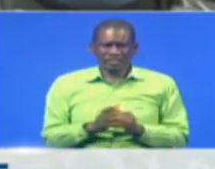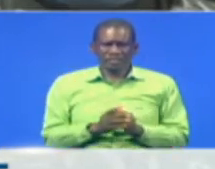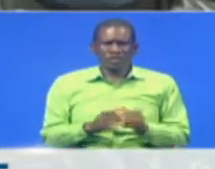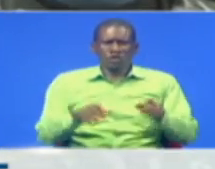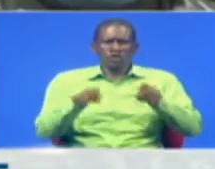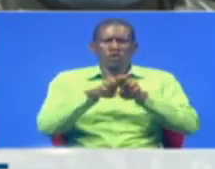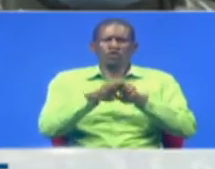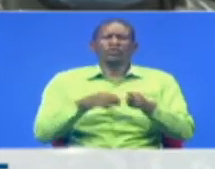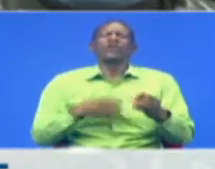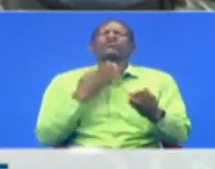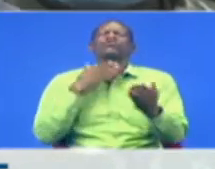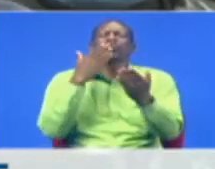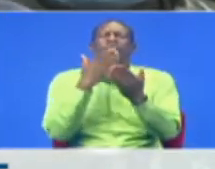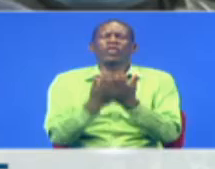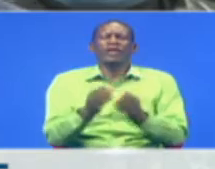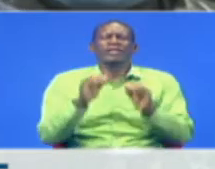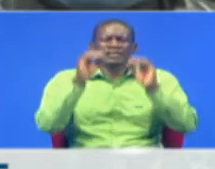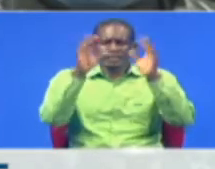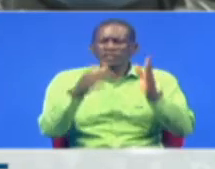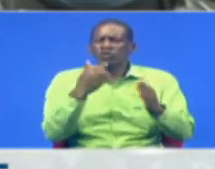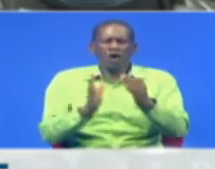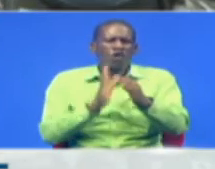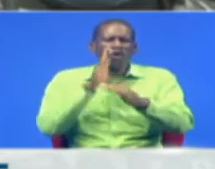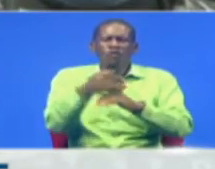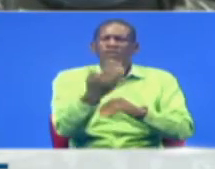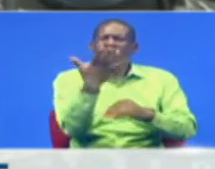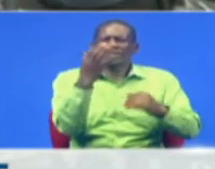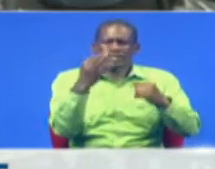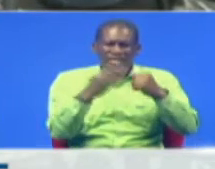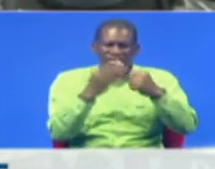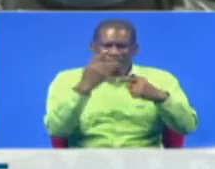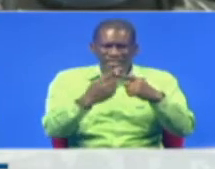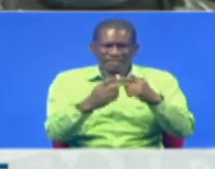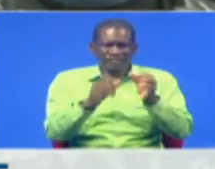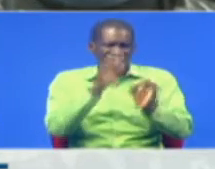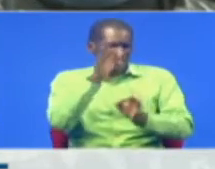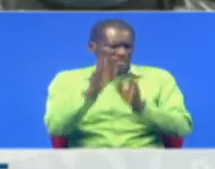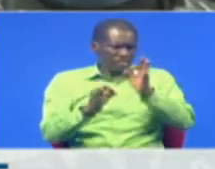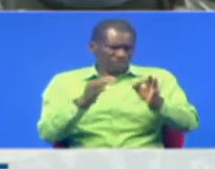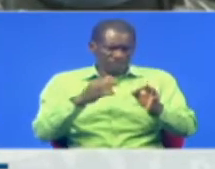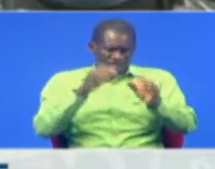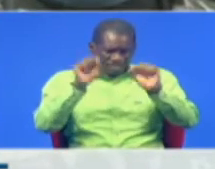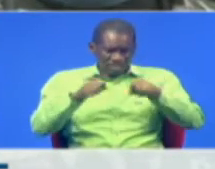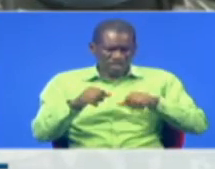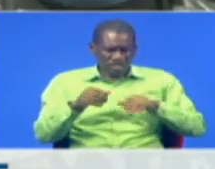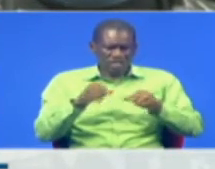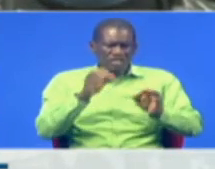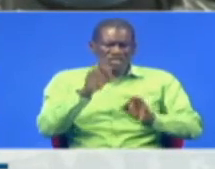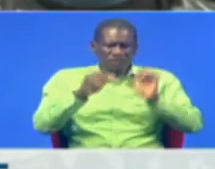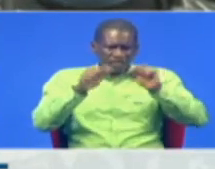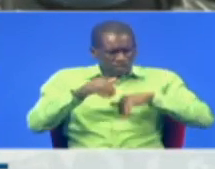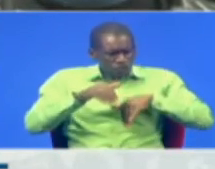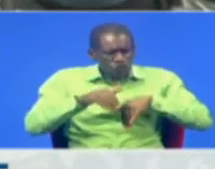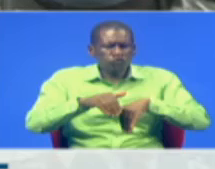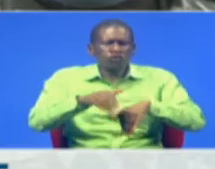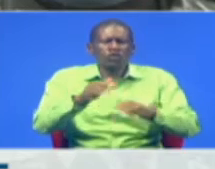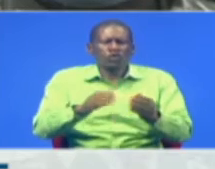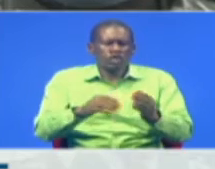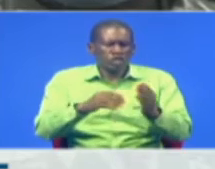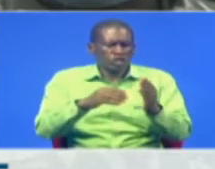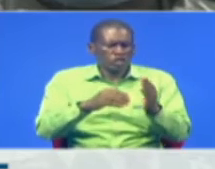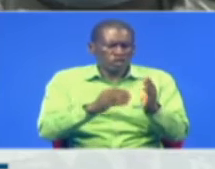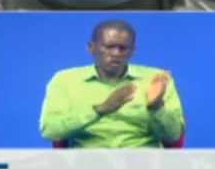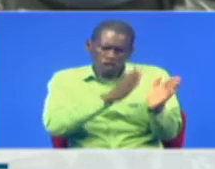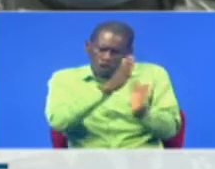to thank those who are over 58 that if I was going to follow the order that